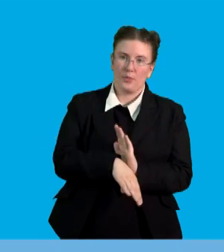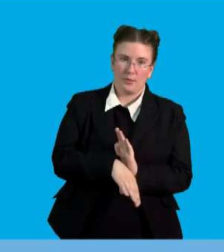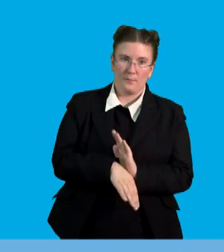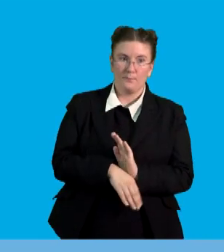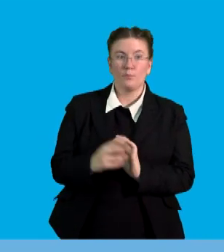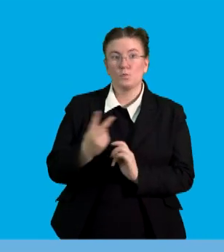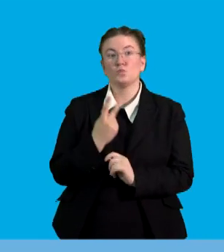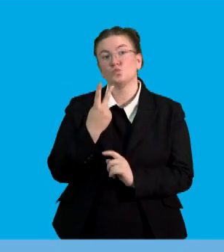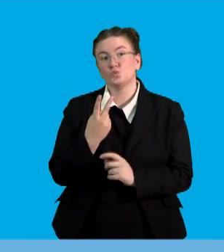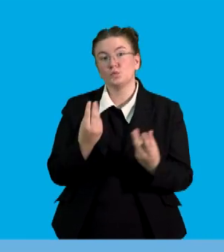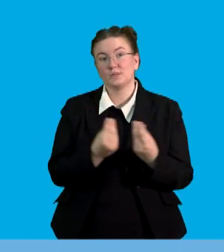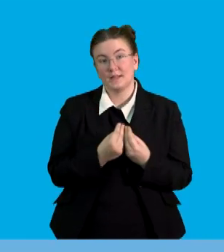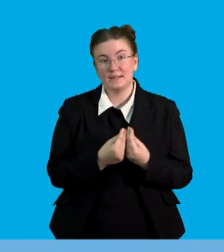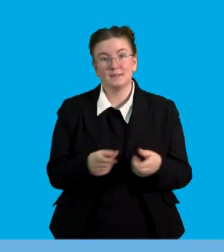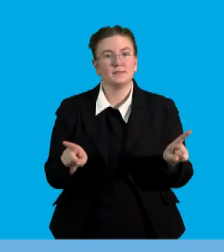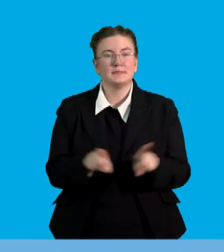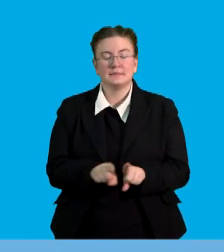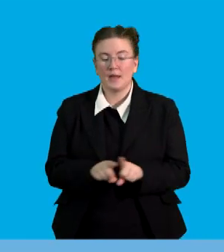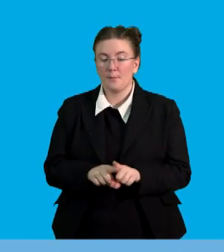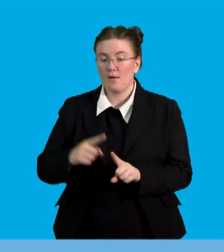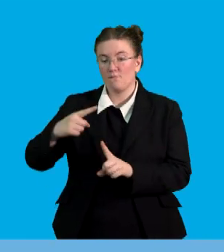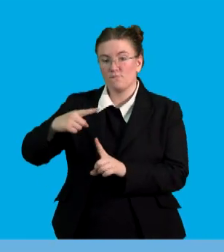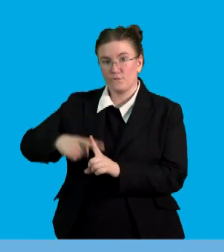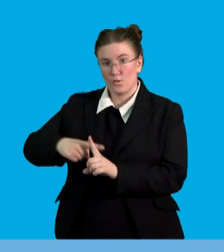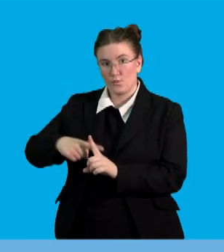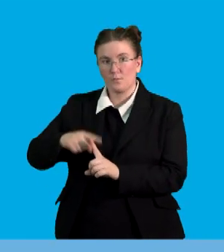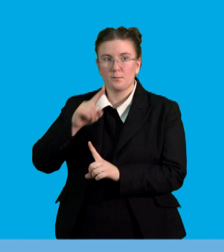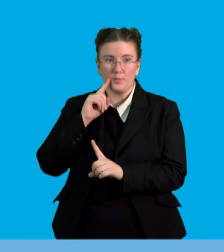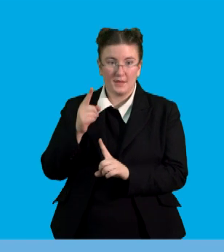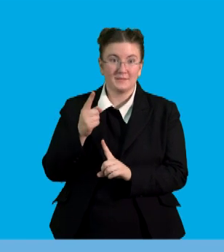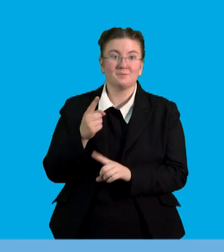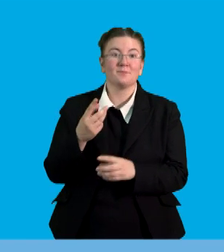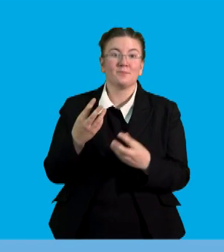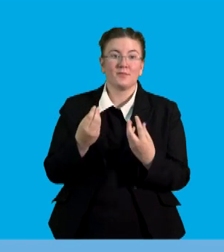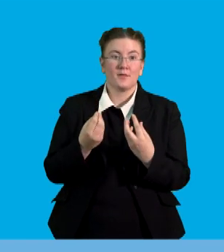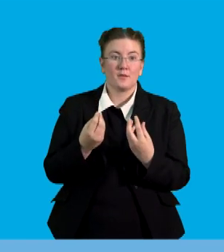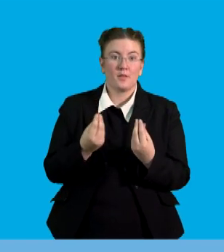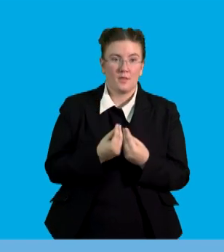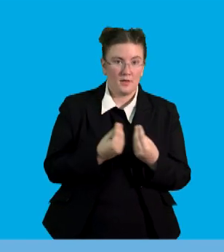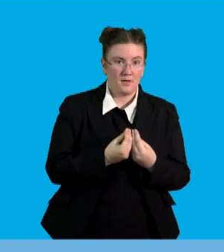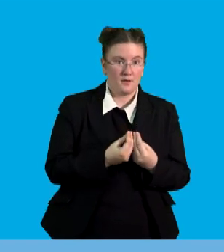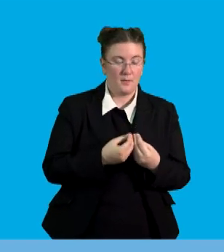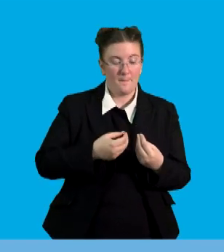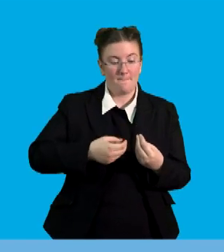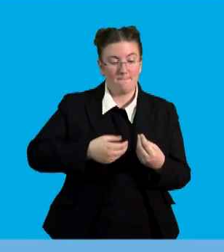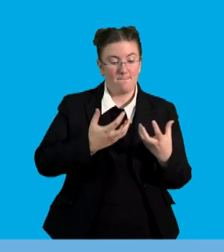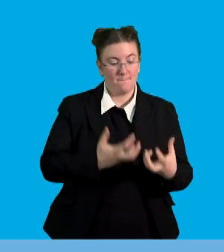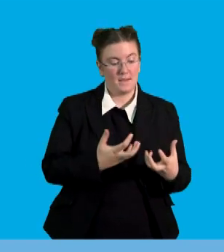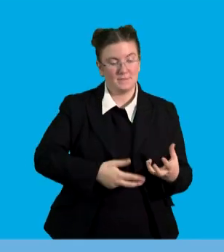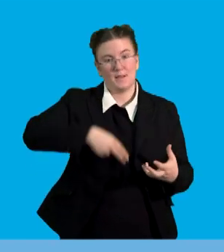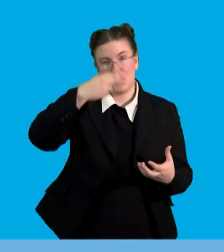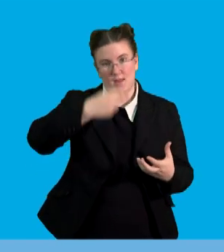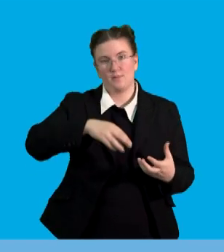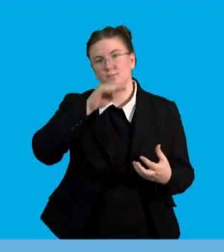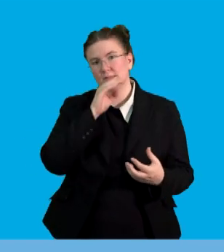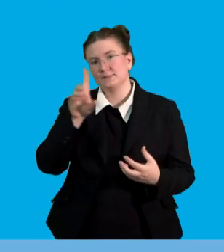two materials with the same volume, the material with a higher mass will be more dense. So when we are talking about two